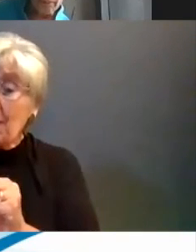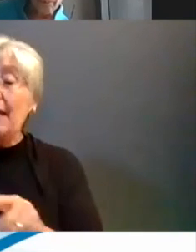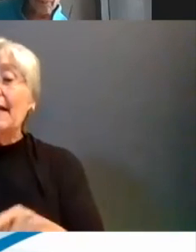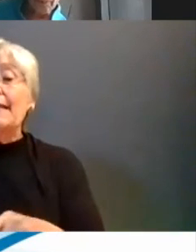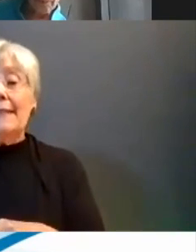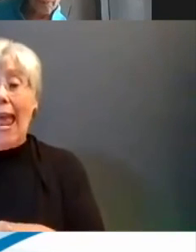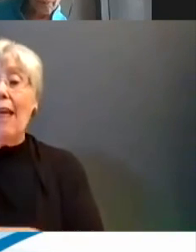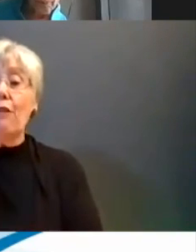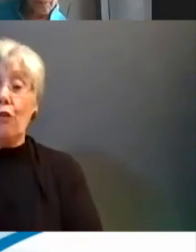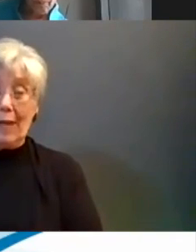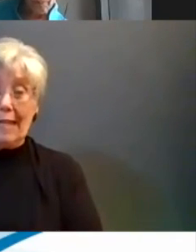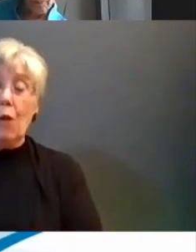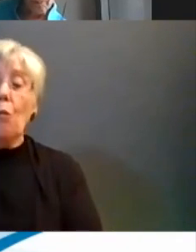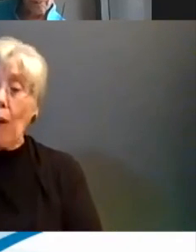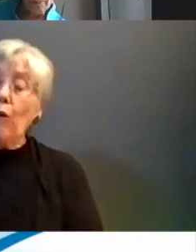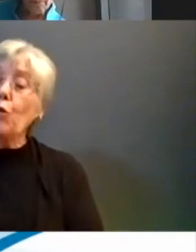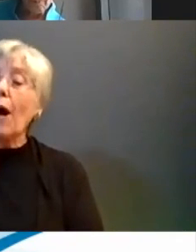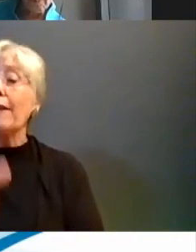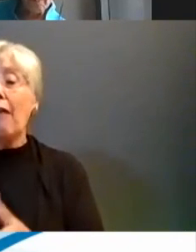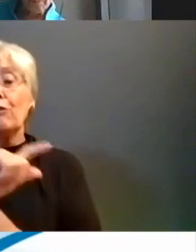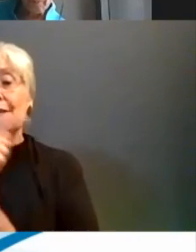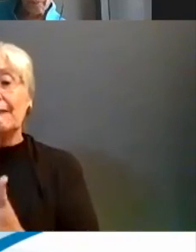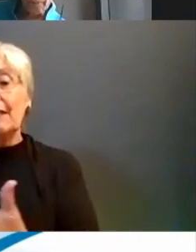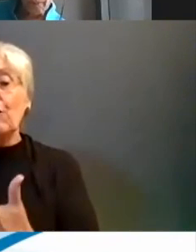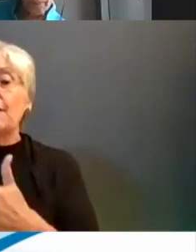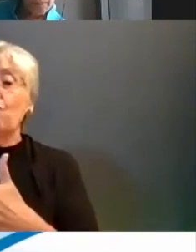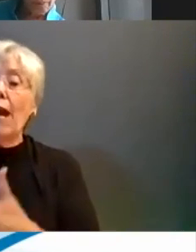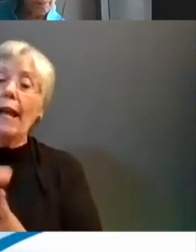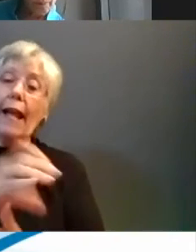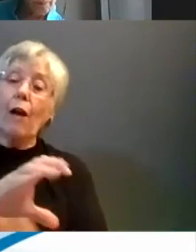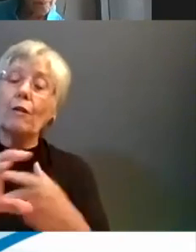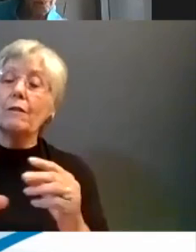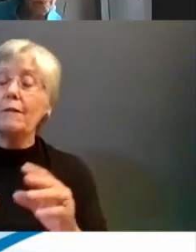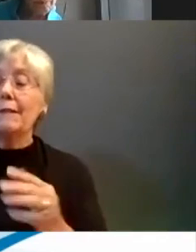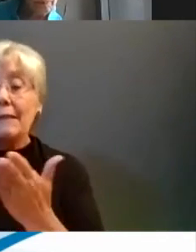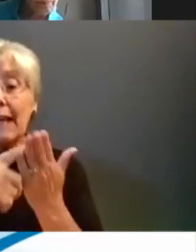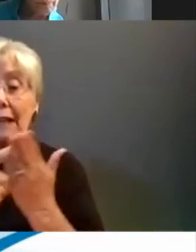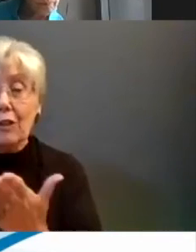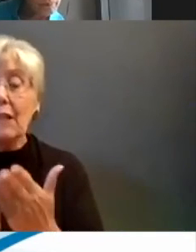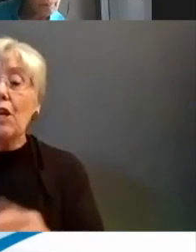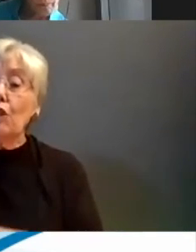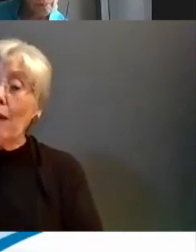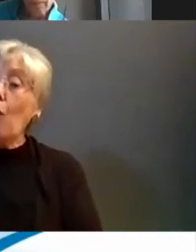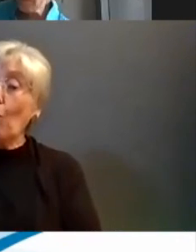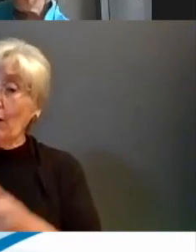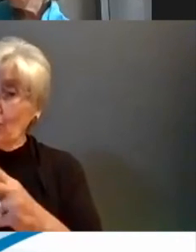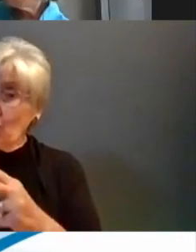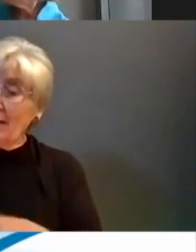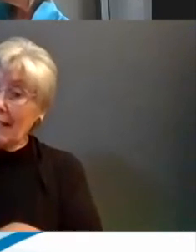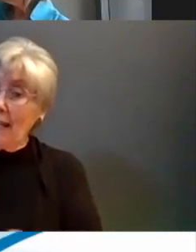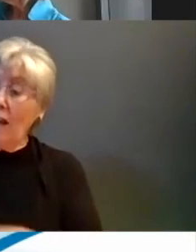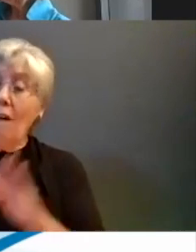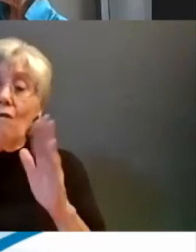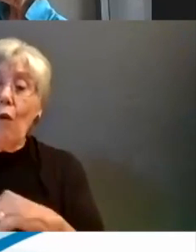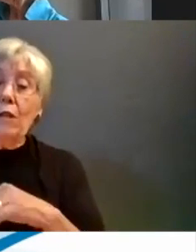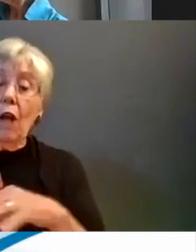3. We'll be doing another series of breakout session discussions tomorrow morning at 9, focused on recovery